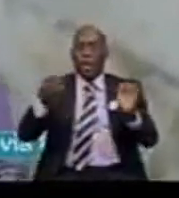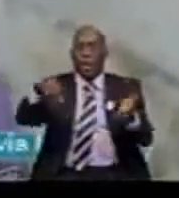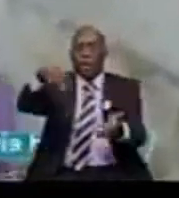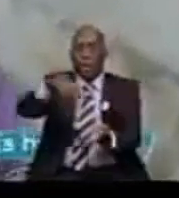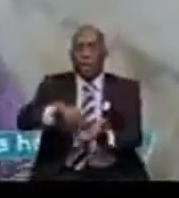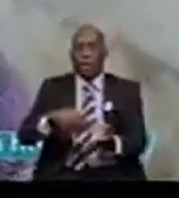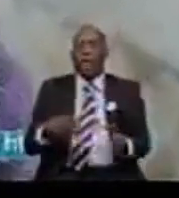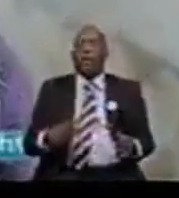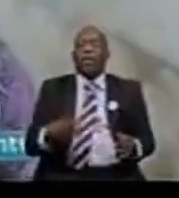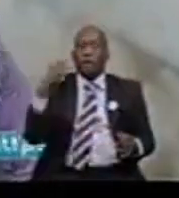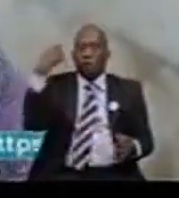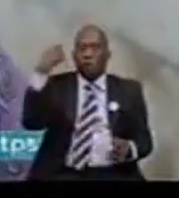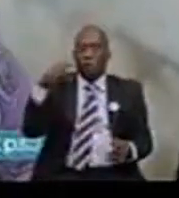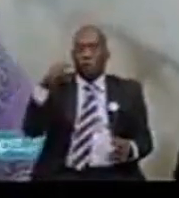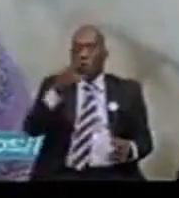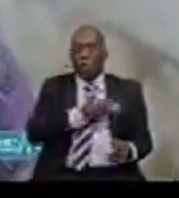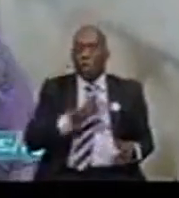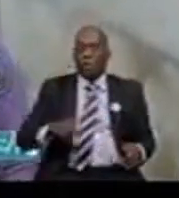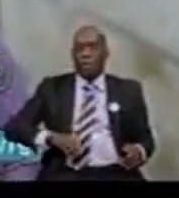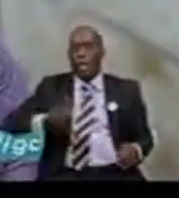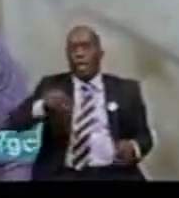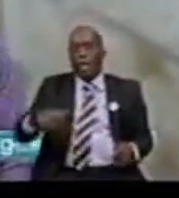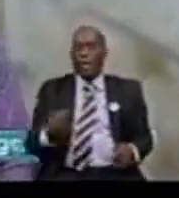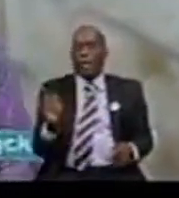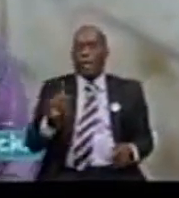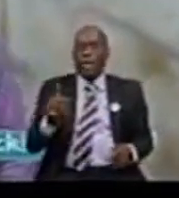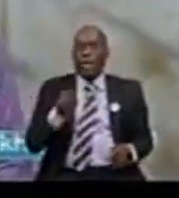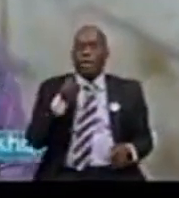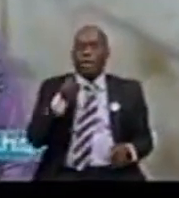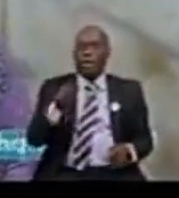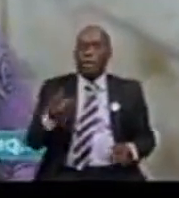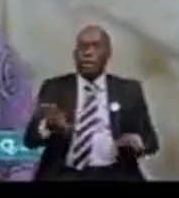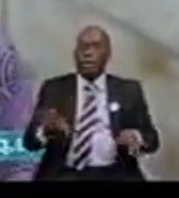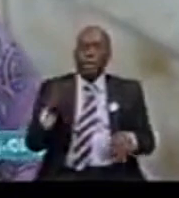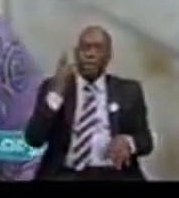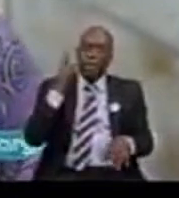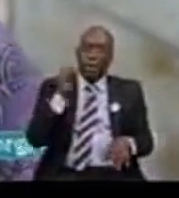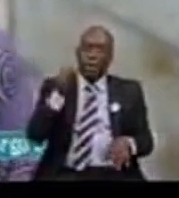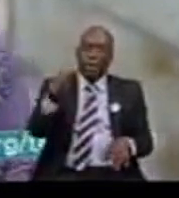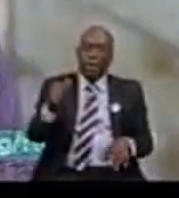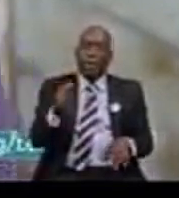find myself to tell others about Jesus. Praise the Lord.